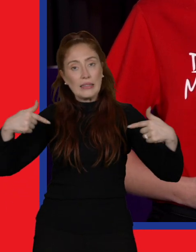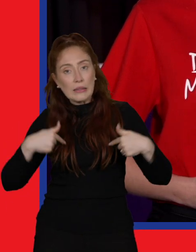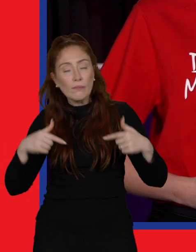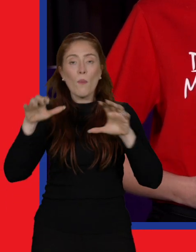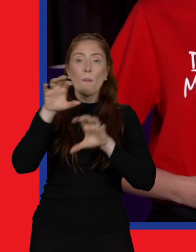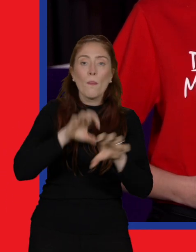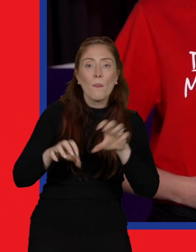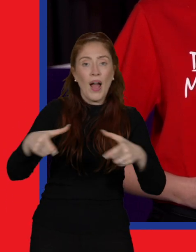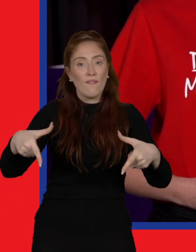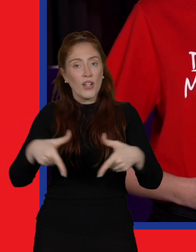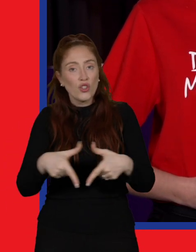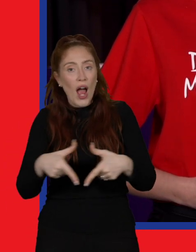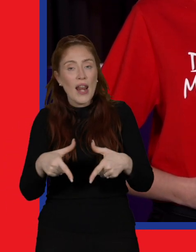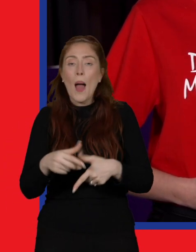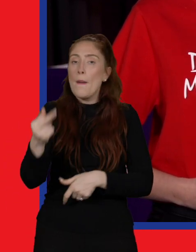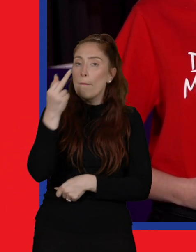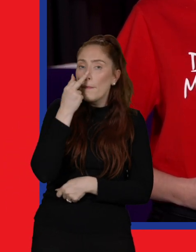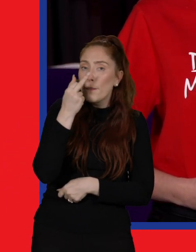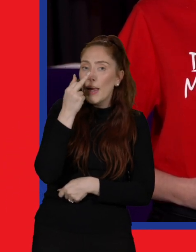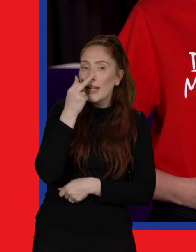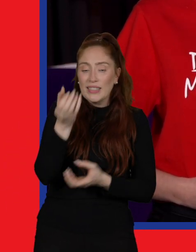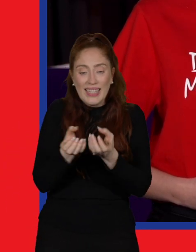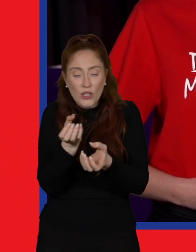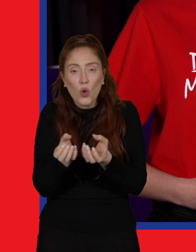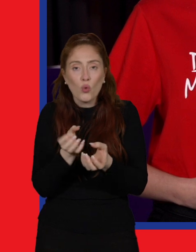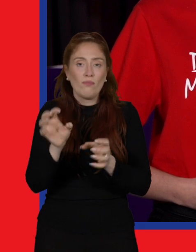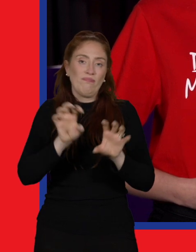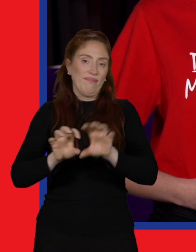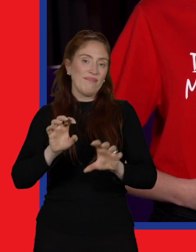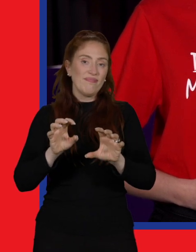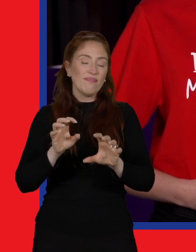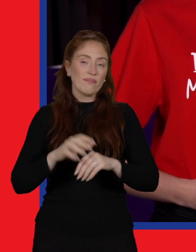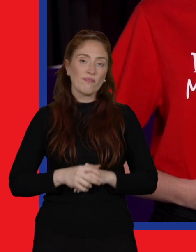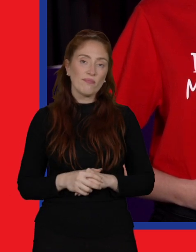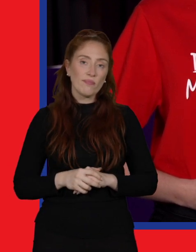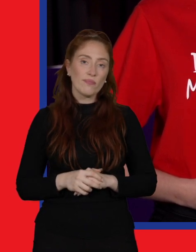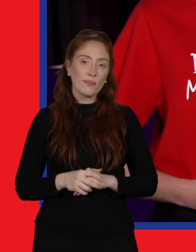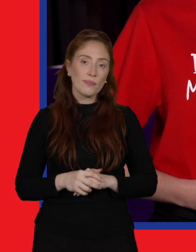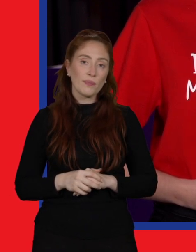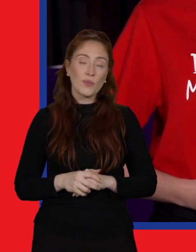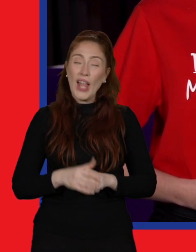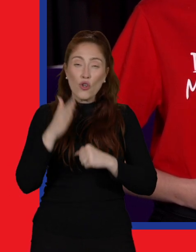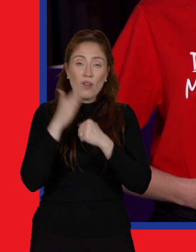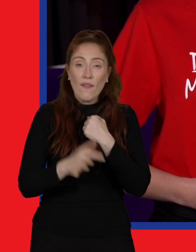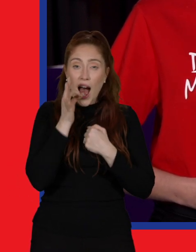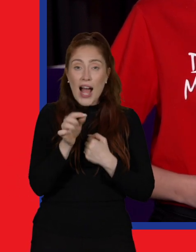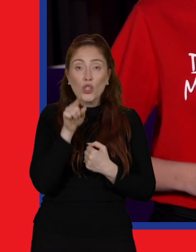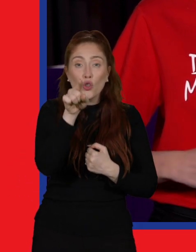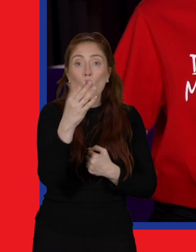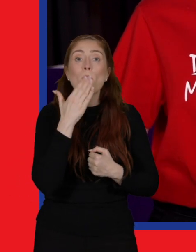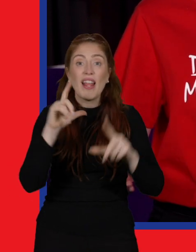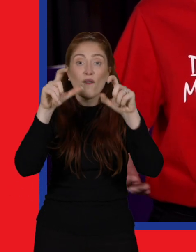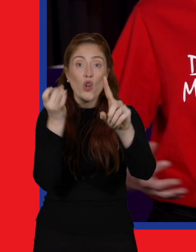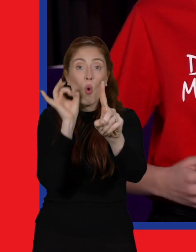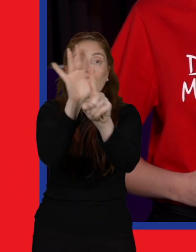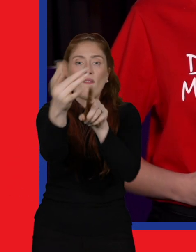and singlets, like nipples, buttocks, vulva, vagina, penis, anus, or testicles. They should also